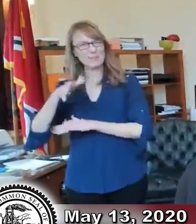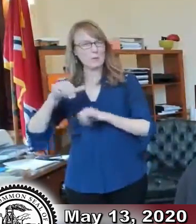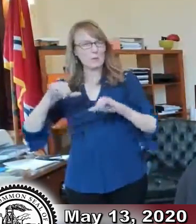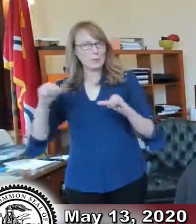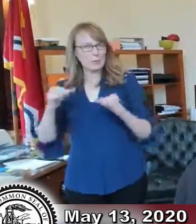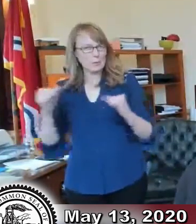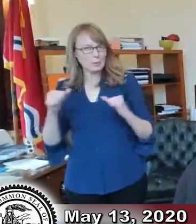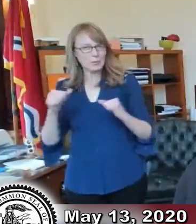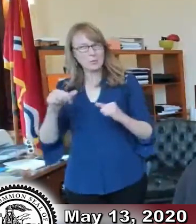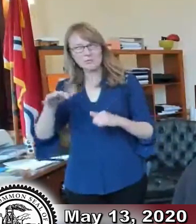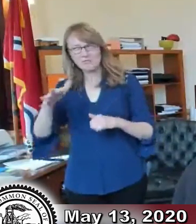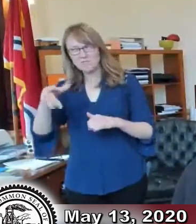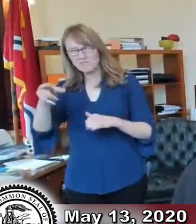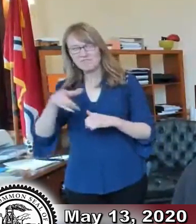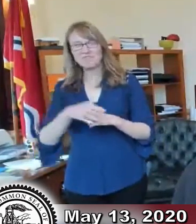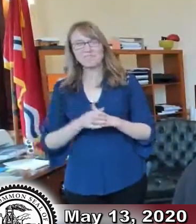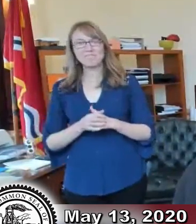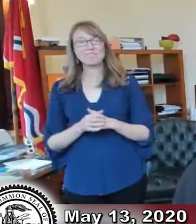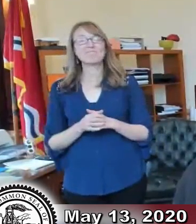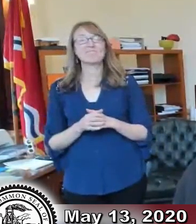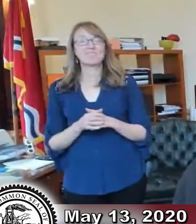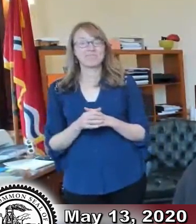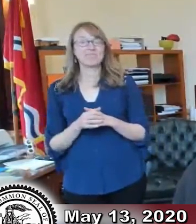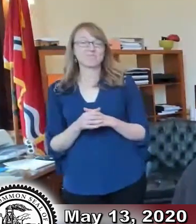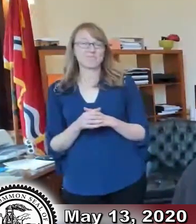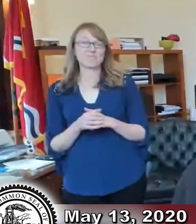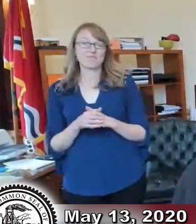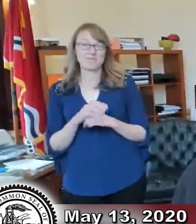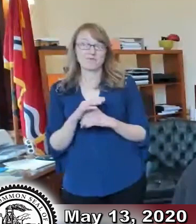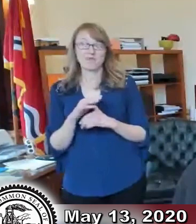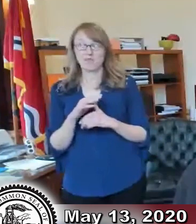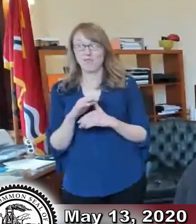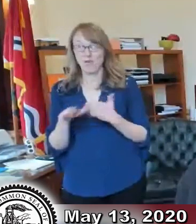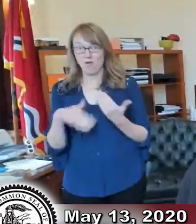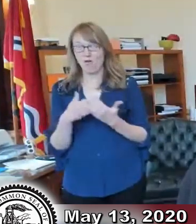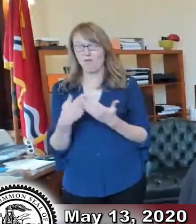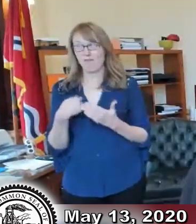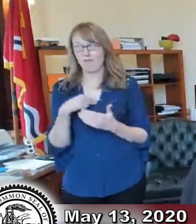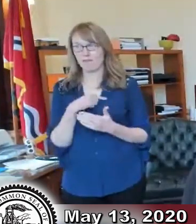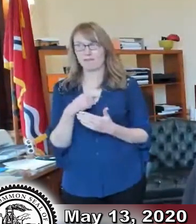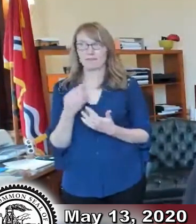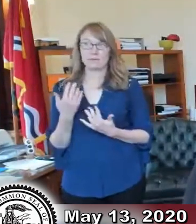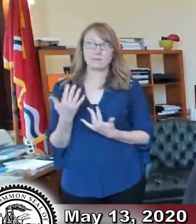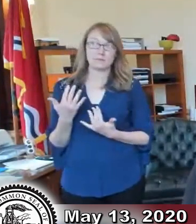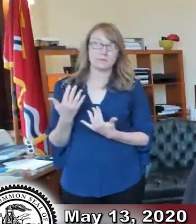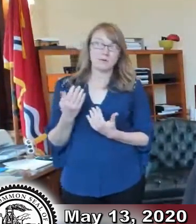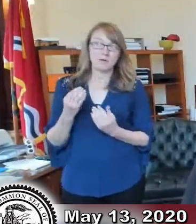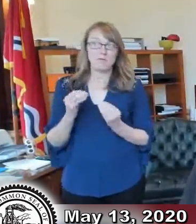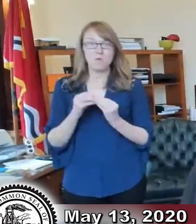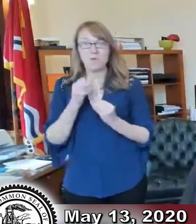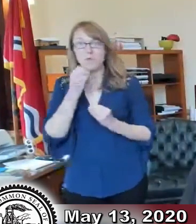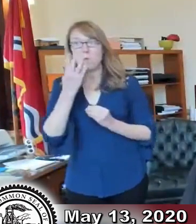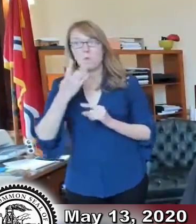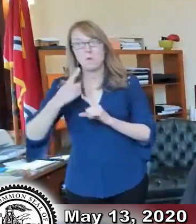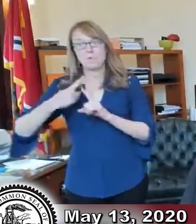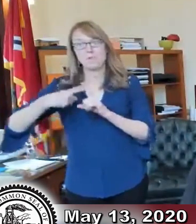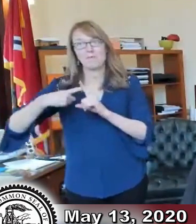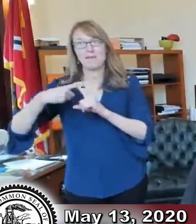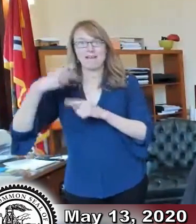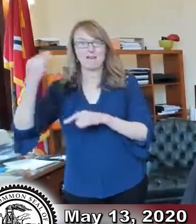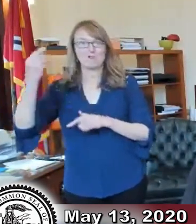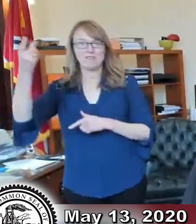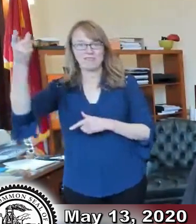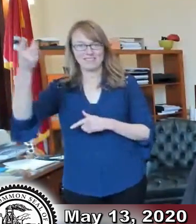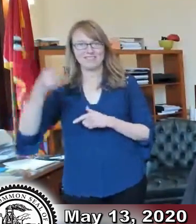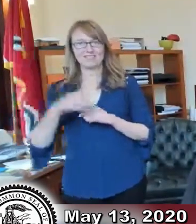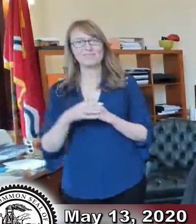We are all waiting for a few warmer temperatures. Heat's off here at City Hall because, you know,